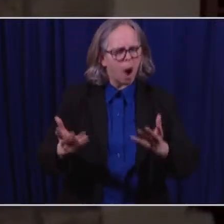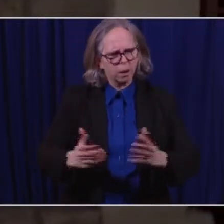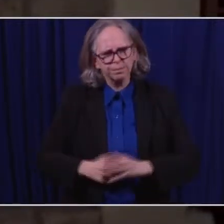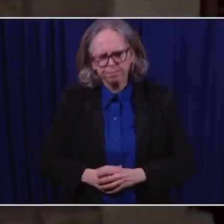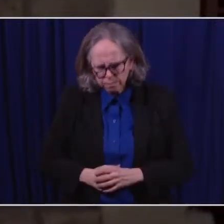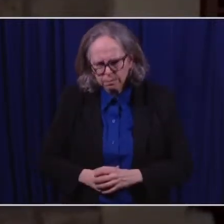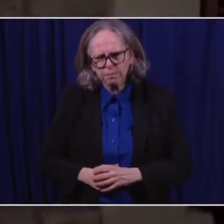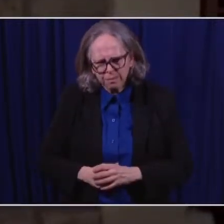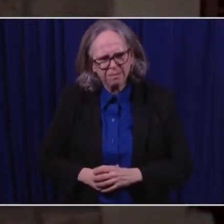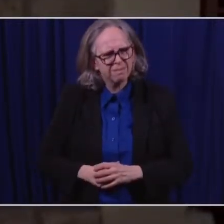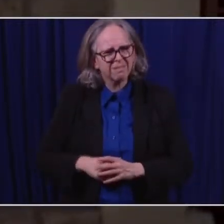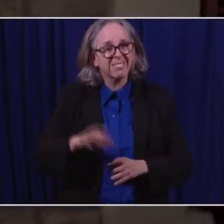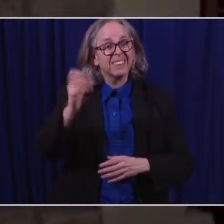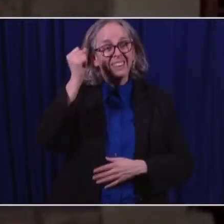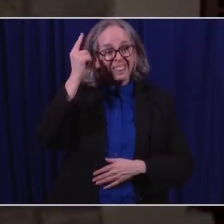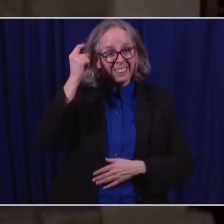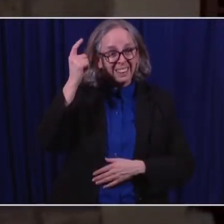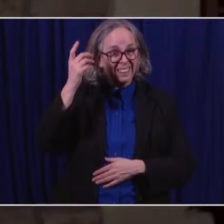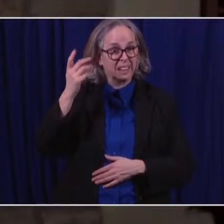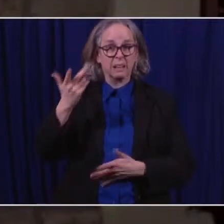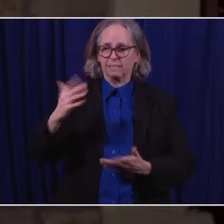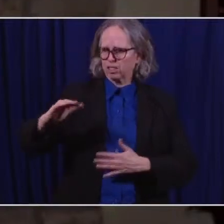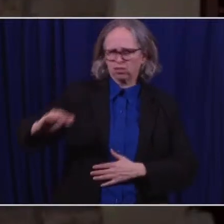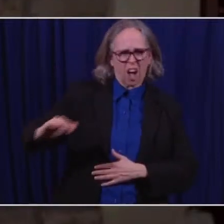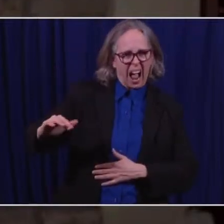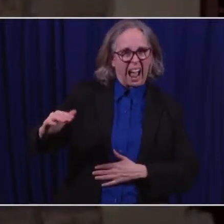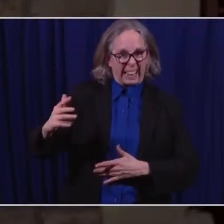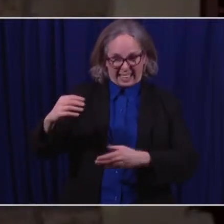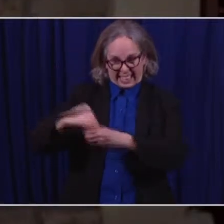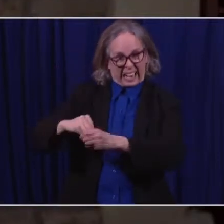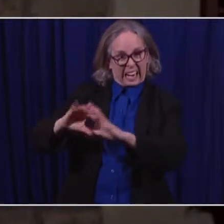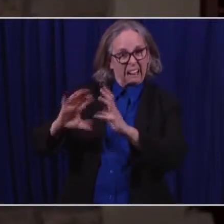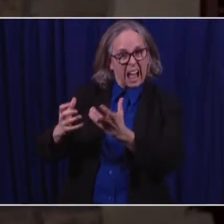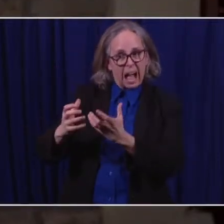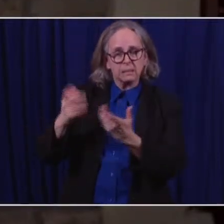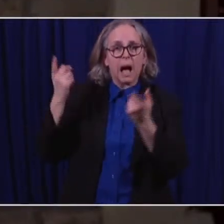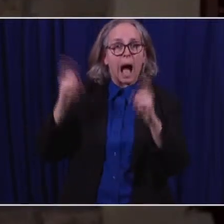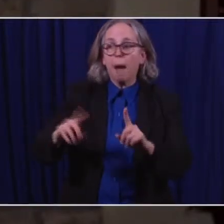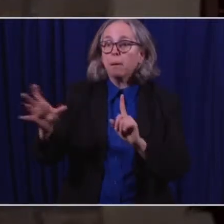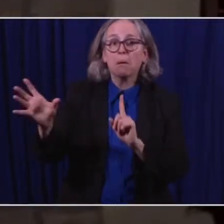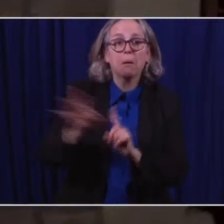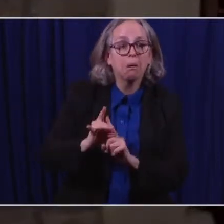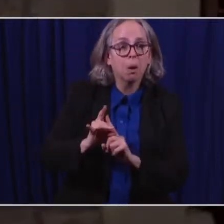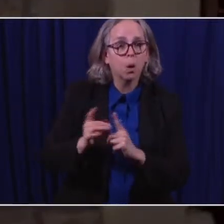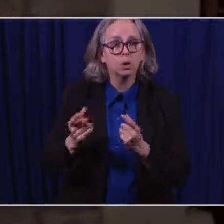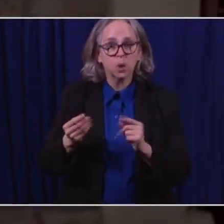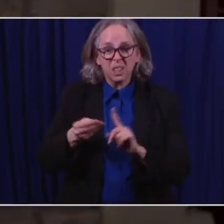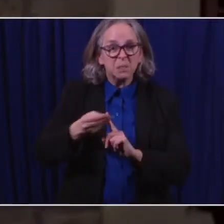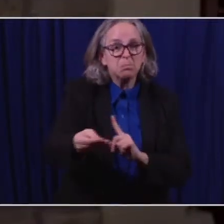out later has COVID, they are not seeing spread in that classroom.